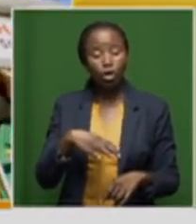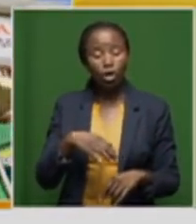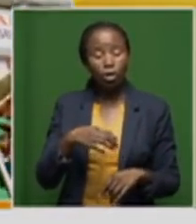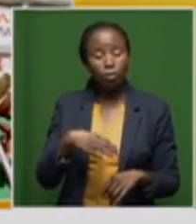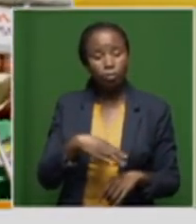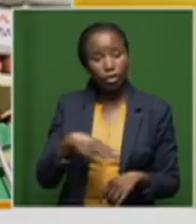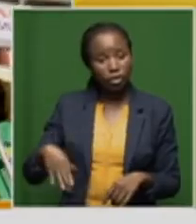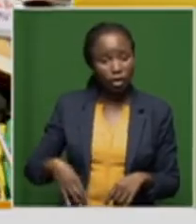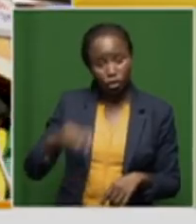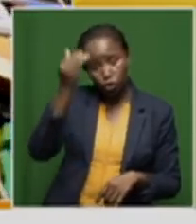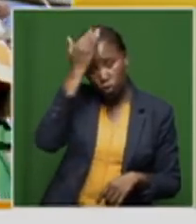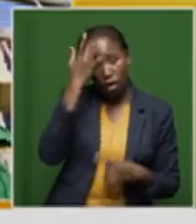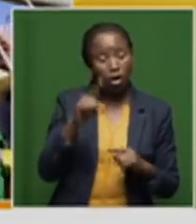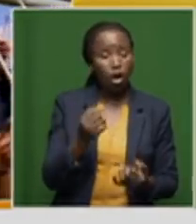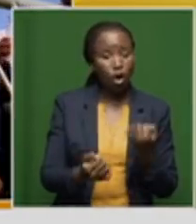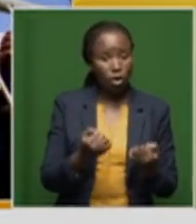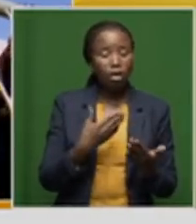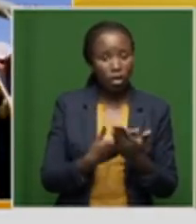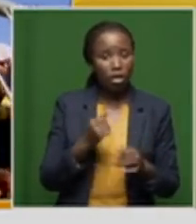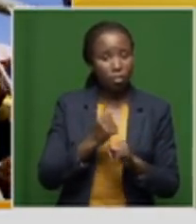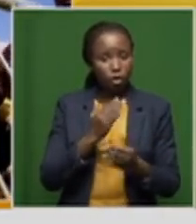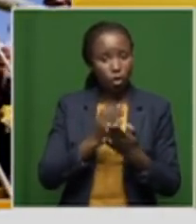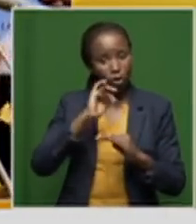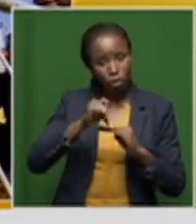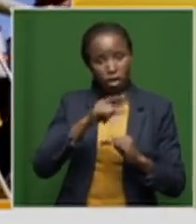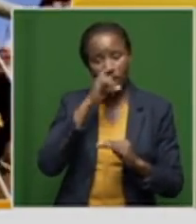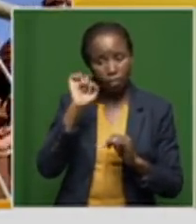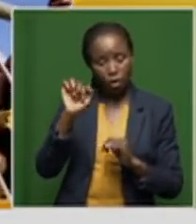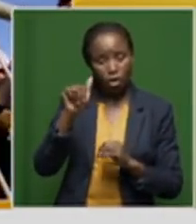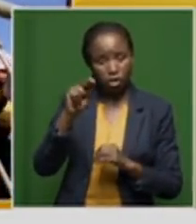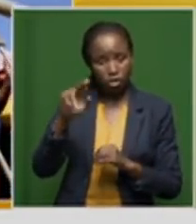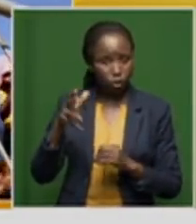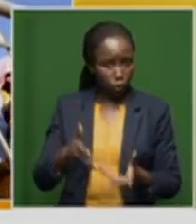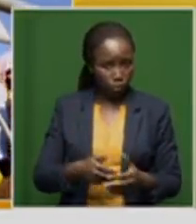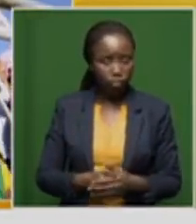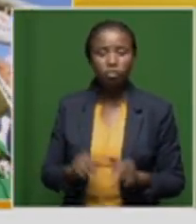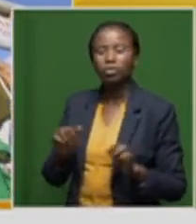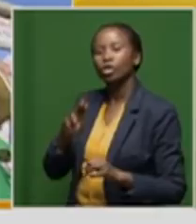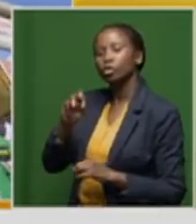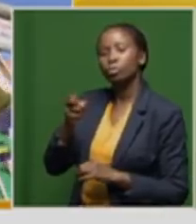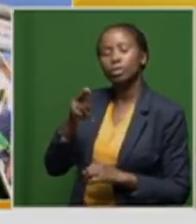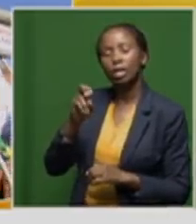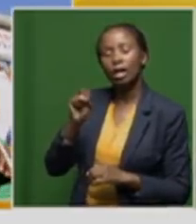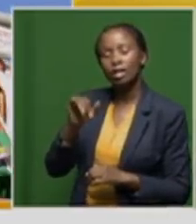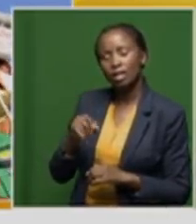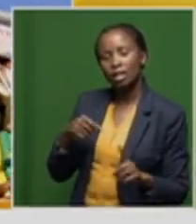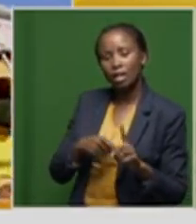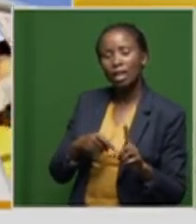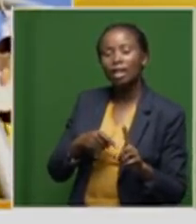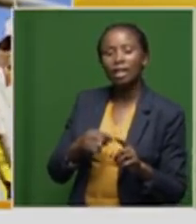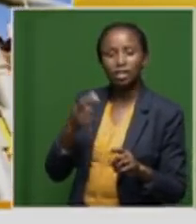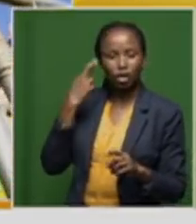in order to soil the name and the reputation of our movement. Thank you very much, Mtumseni Ntuli. That was Mtumseni Ntuli, the provincial secretary of